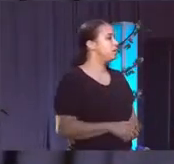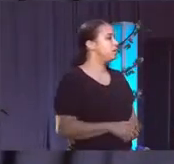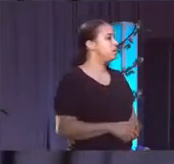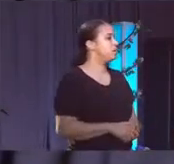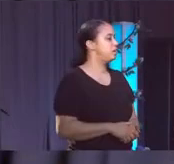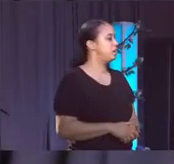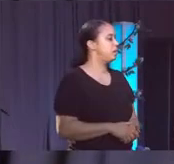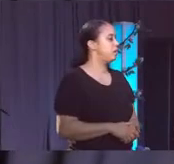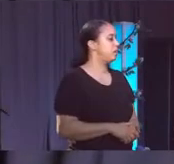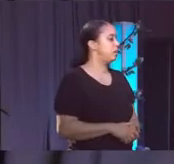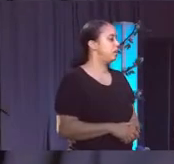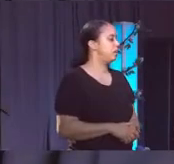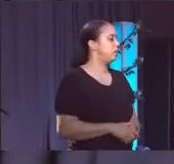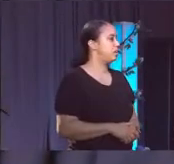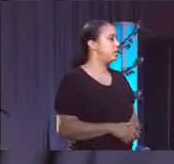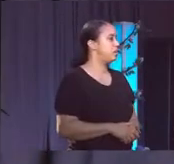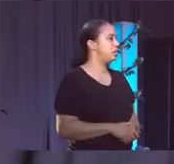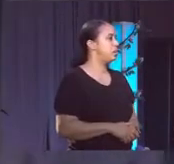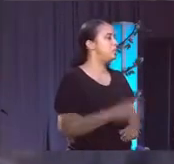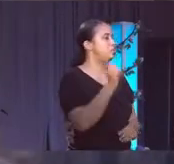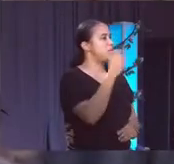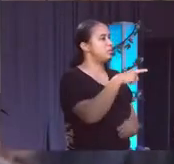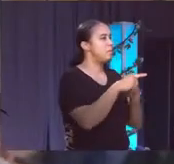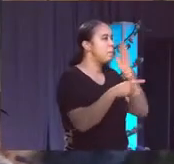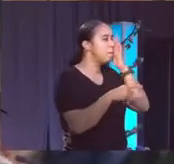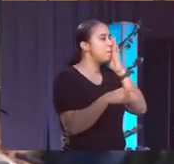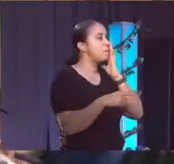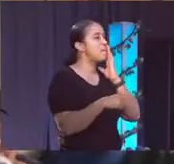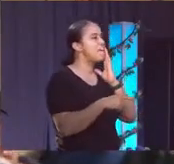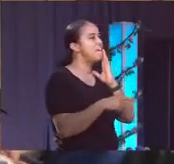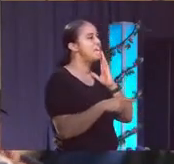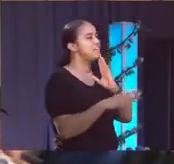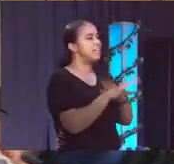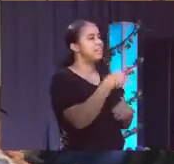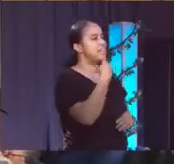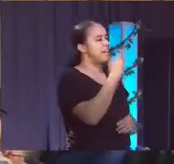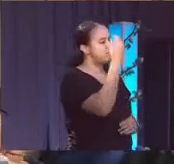The question is, here's what I want you to ask people this week. Can I share with you